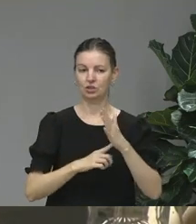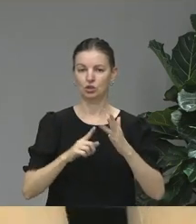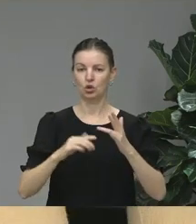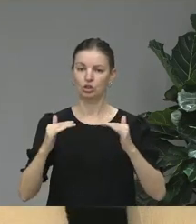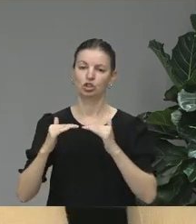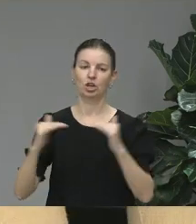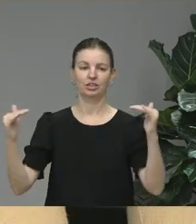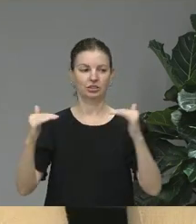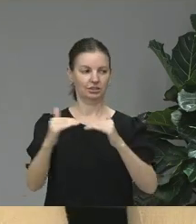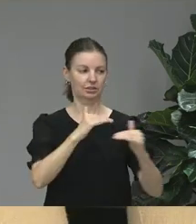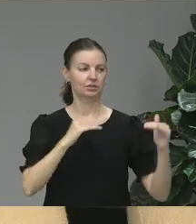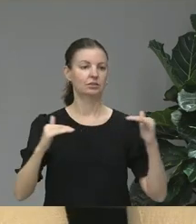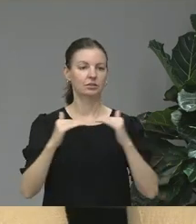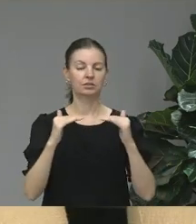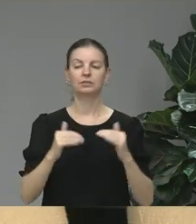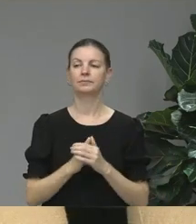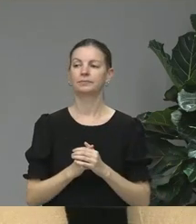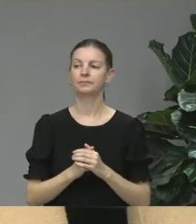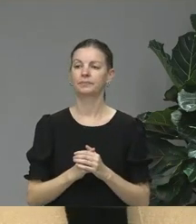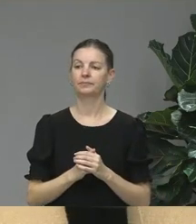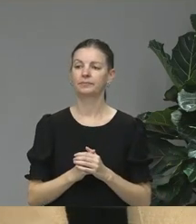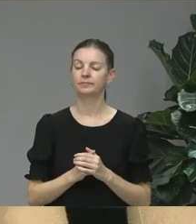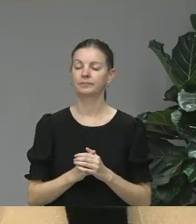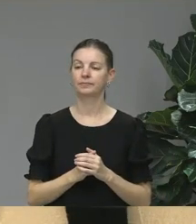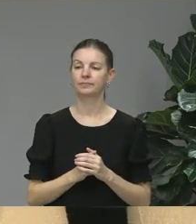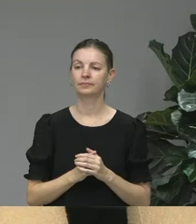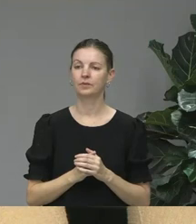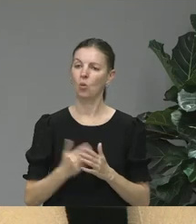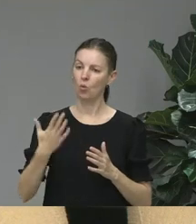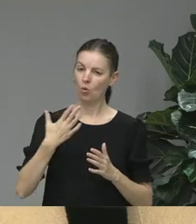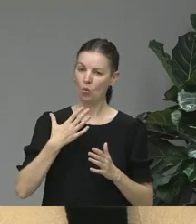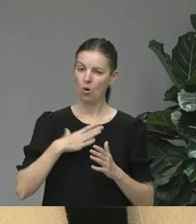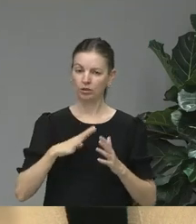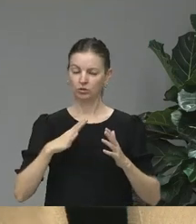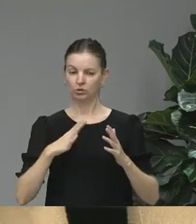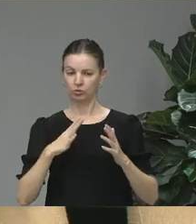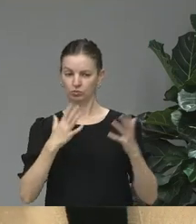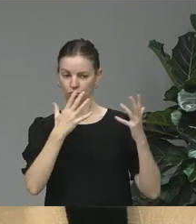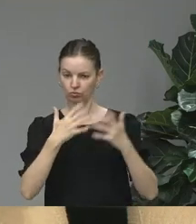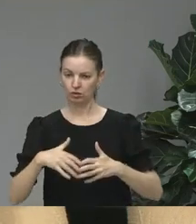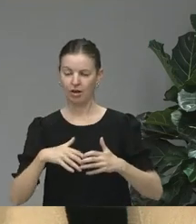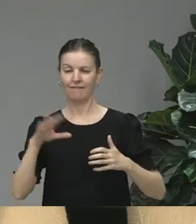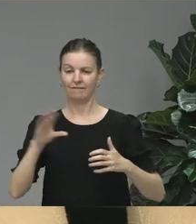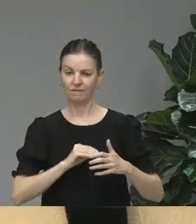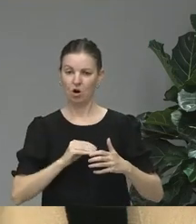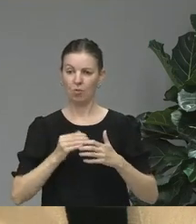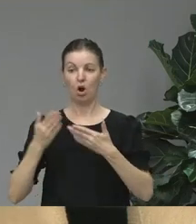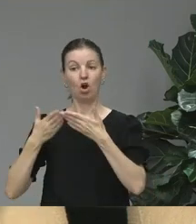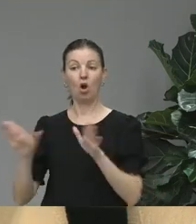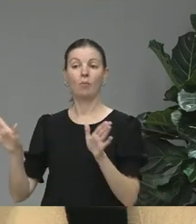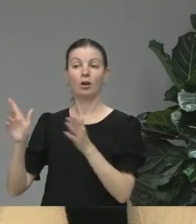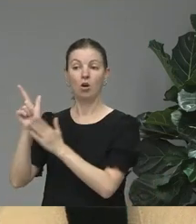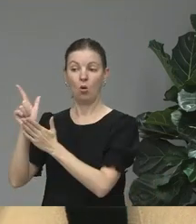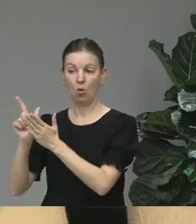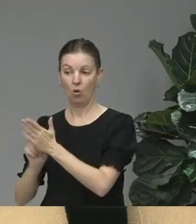The idea for this is to distill and elevate from both common law and